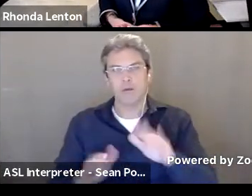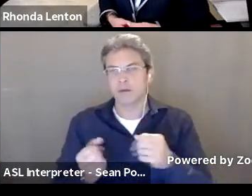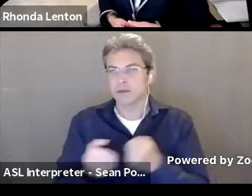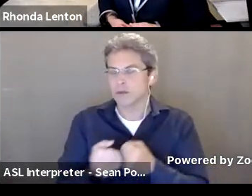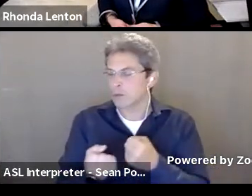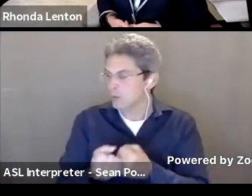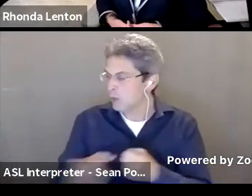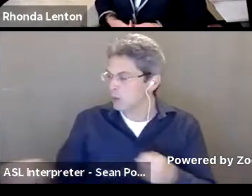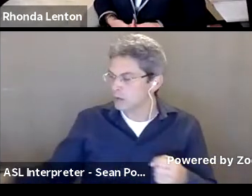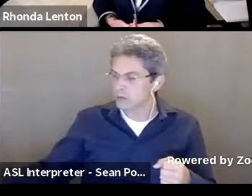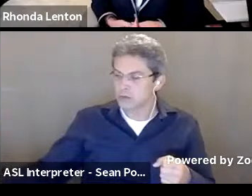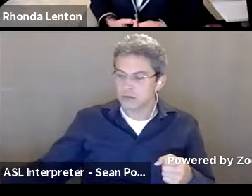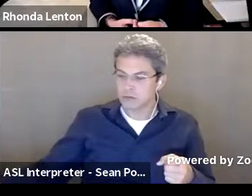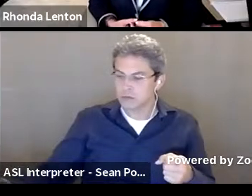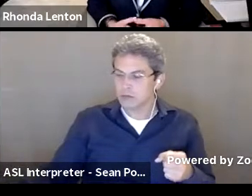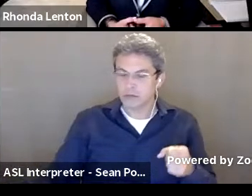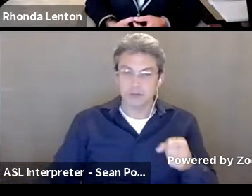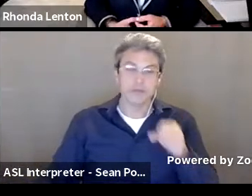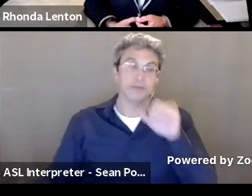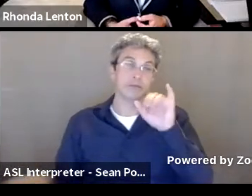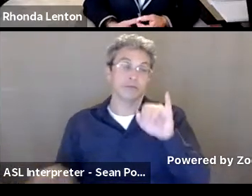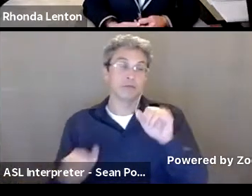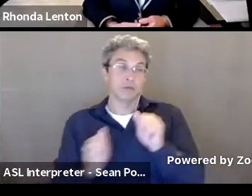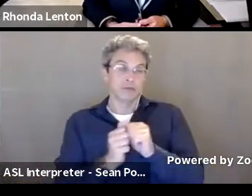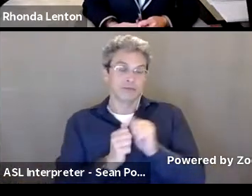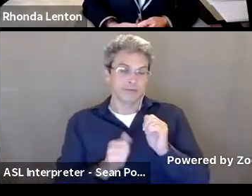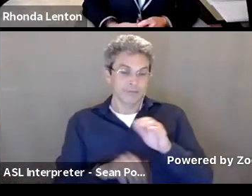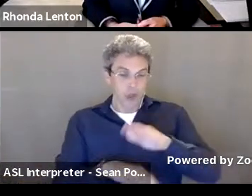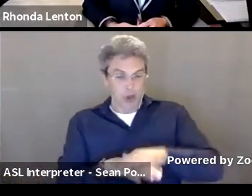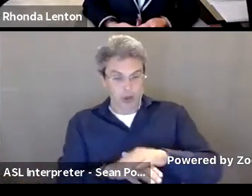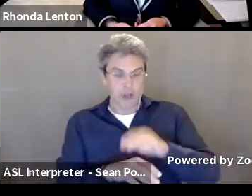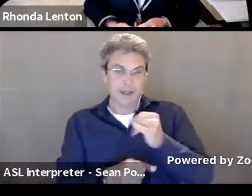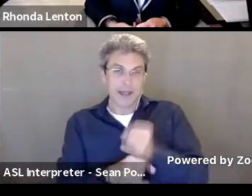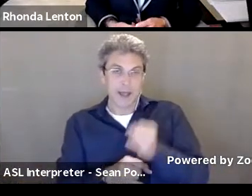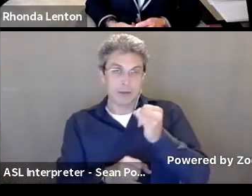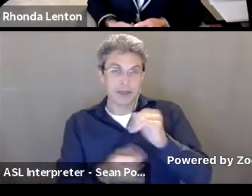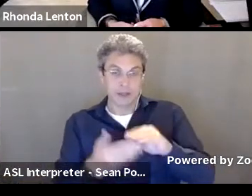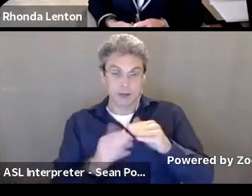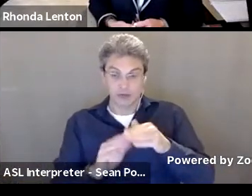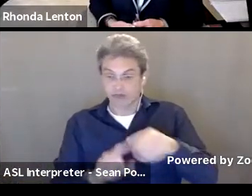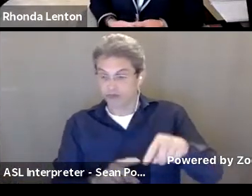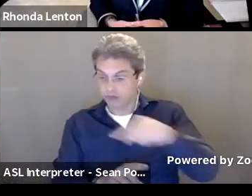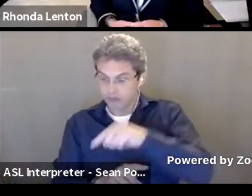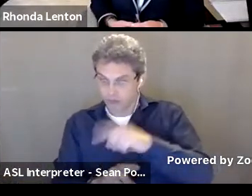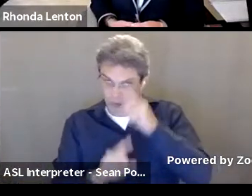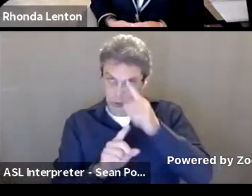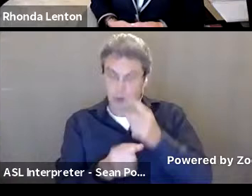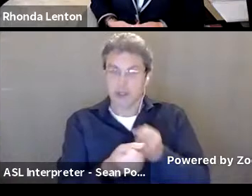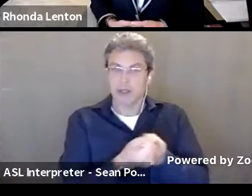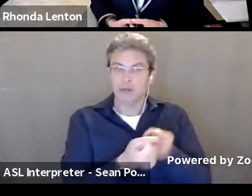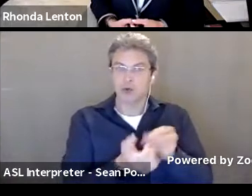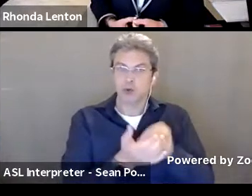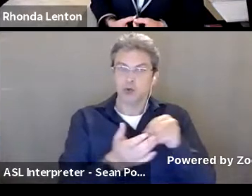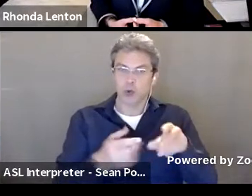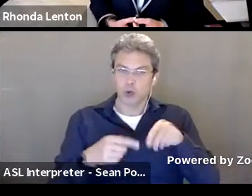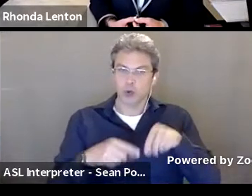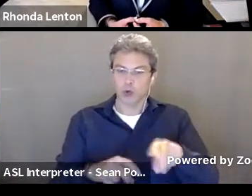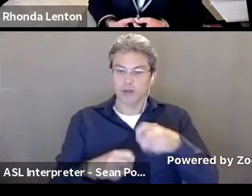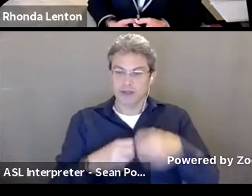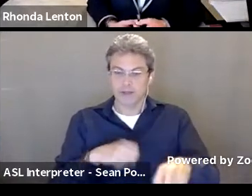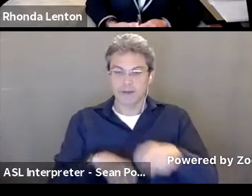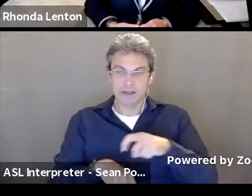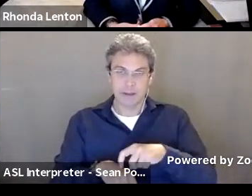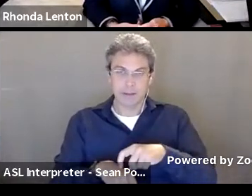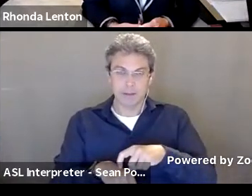initiated actually with our on-campus community in wanting to support students through this difficult time. And there was a